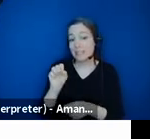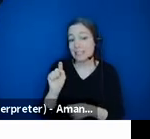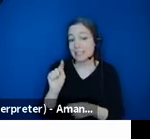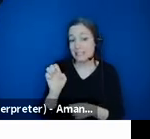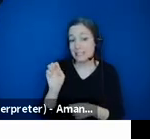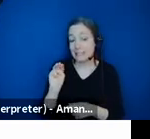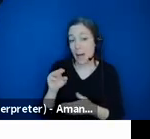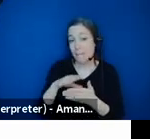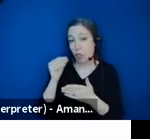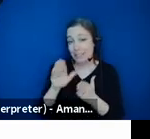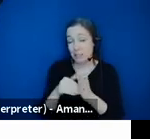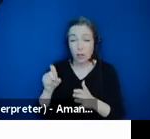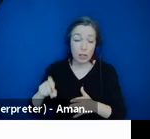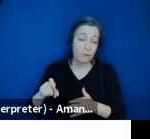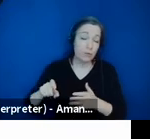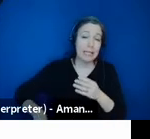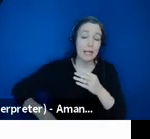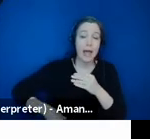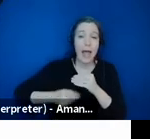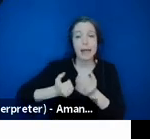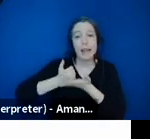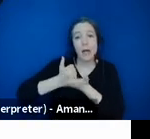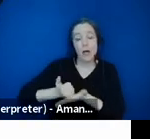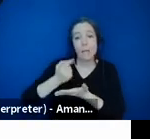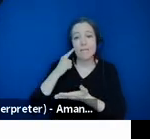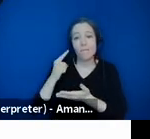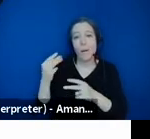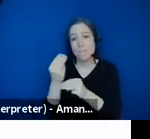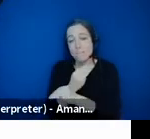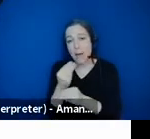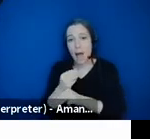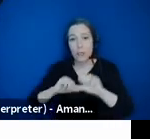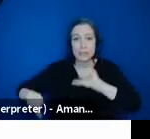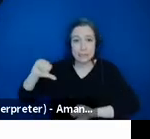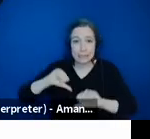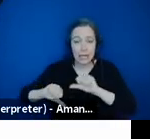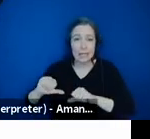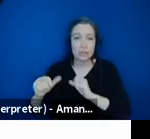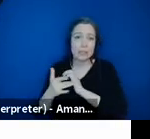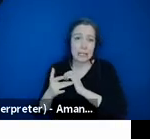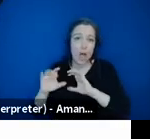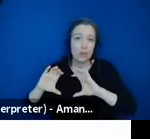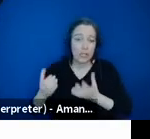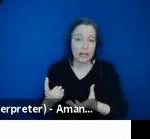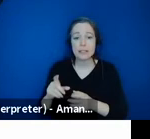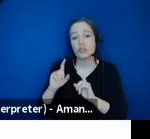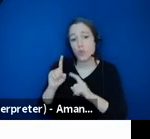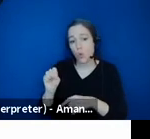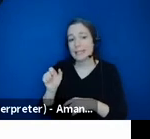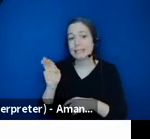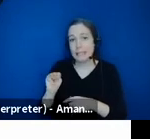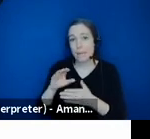math or science classes, you can go to the stem learning center for the drop in tutoring. We also have an honors college on